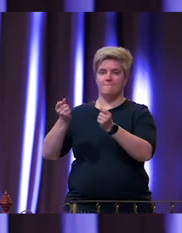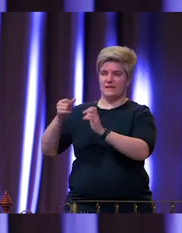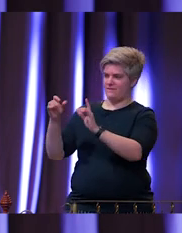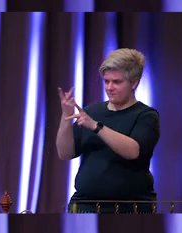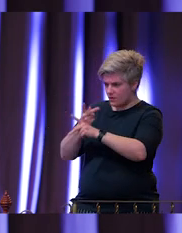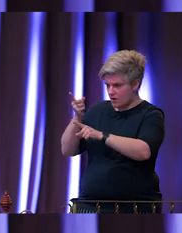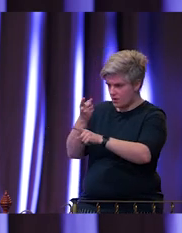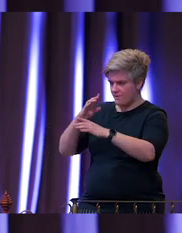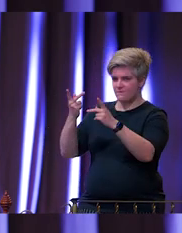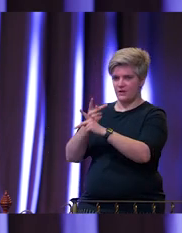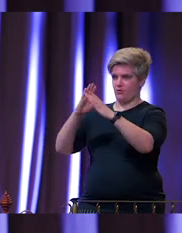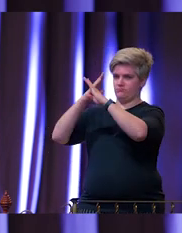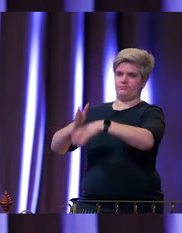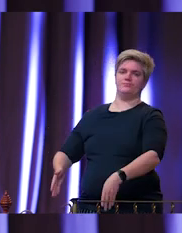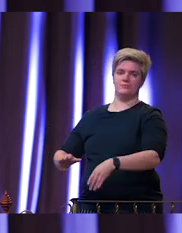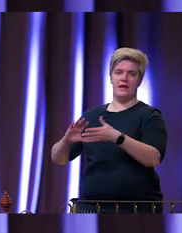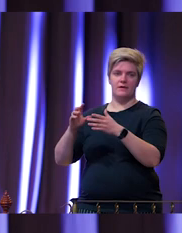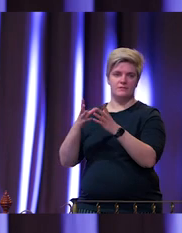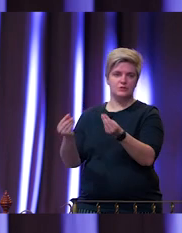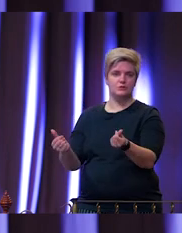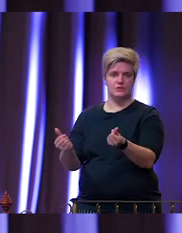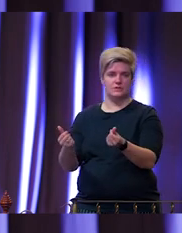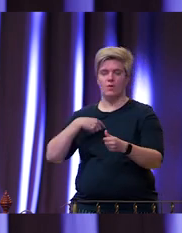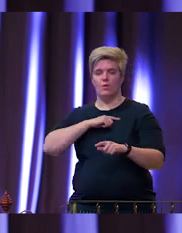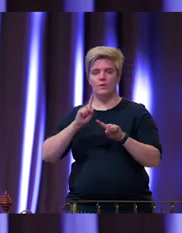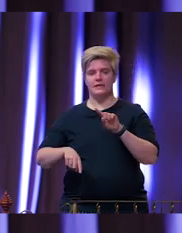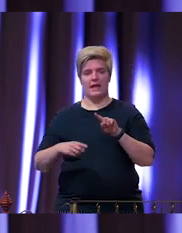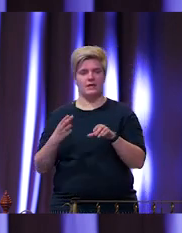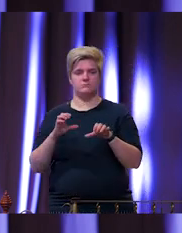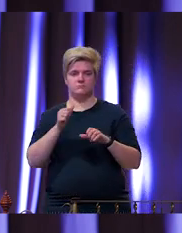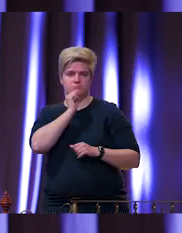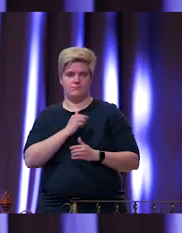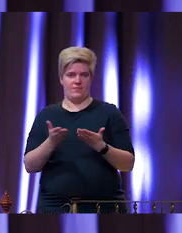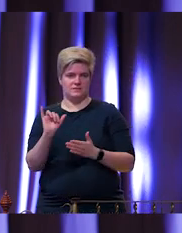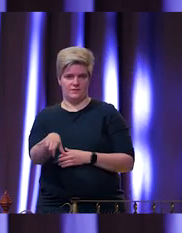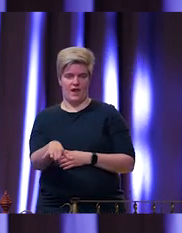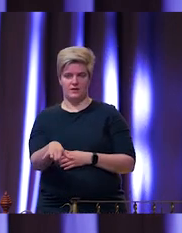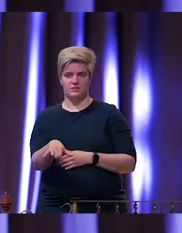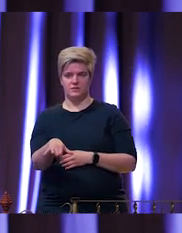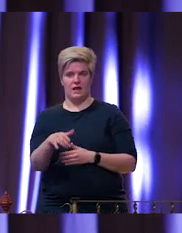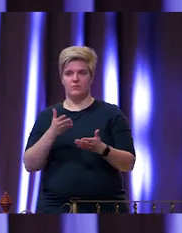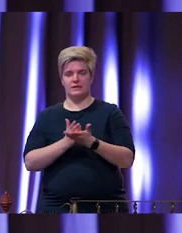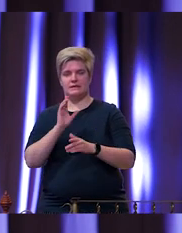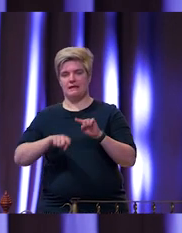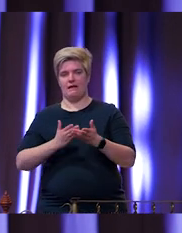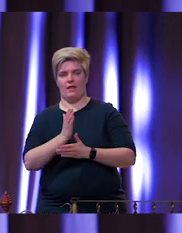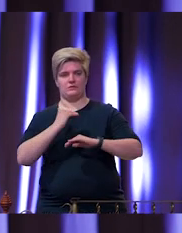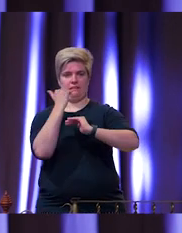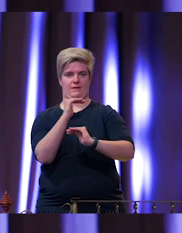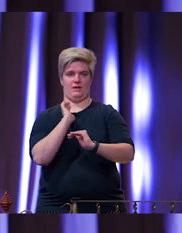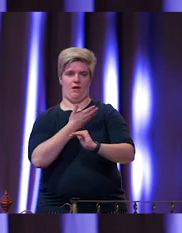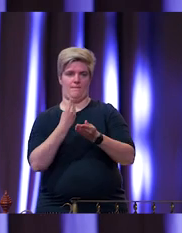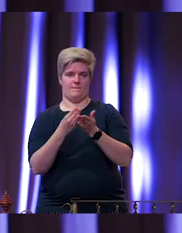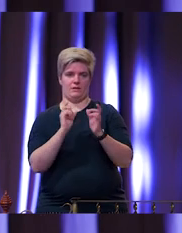identify a solution, because we can't use things like that, right, to limit, right, the amount of money that we are giving